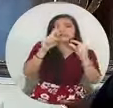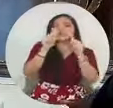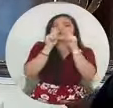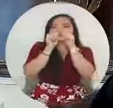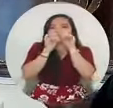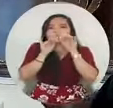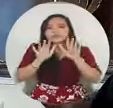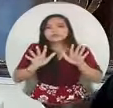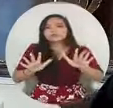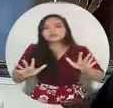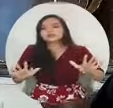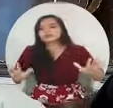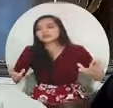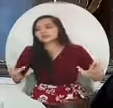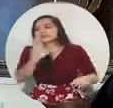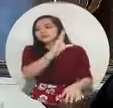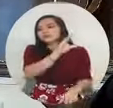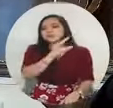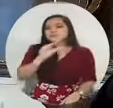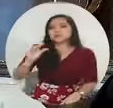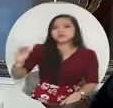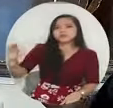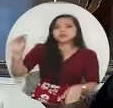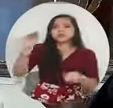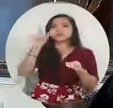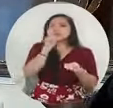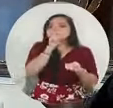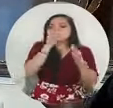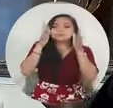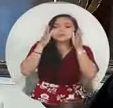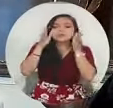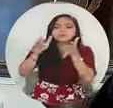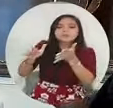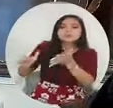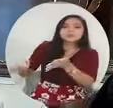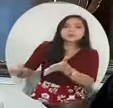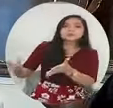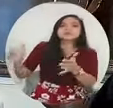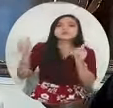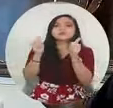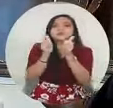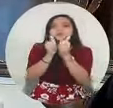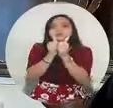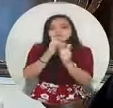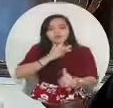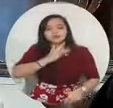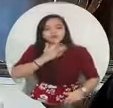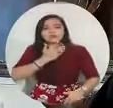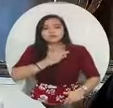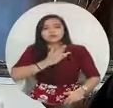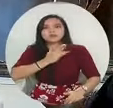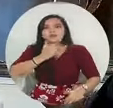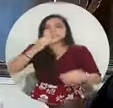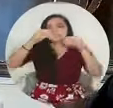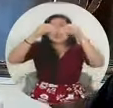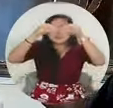of blessing, and the silence leaves me with a sense